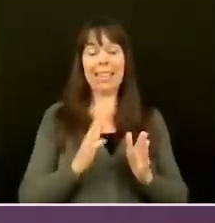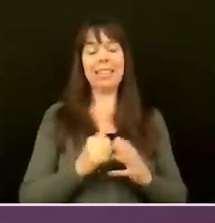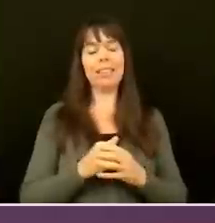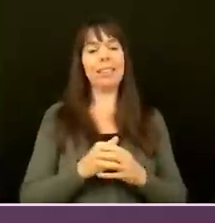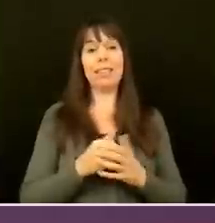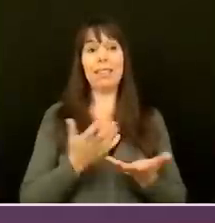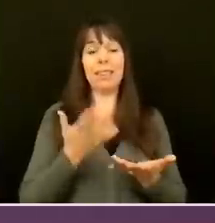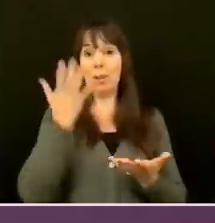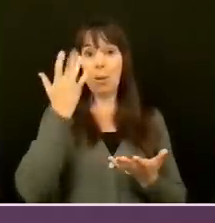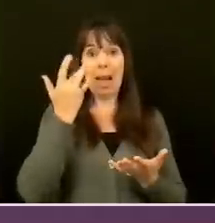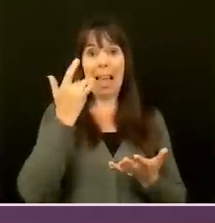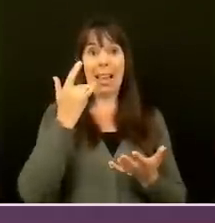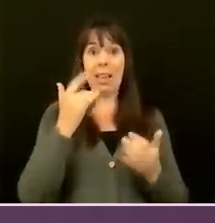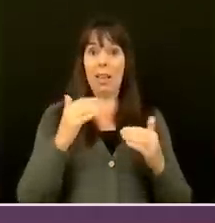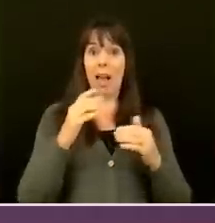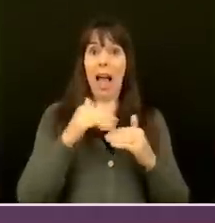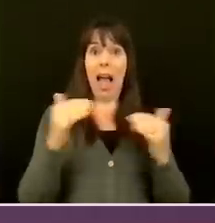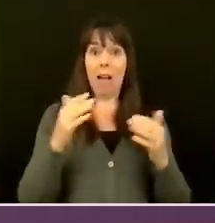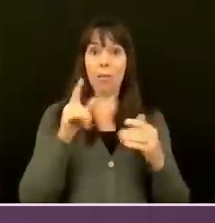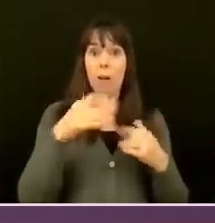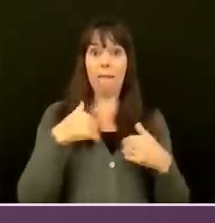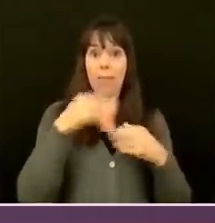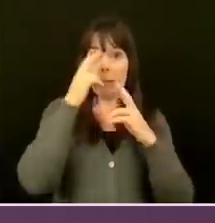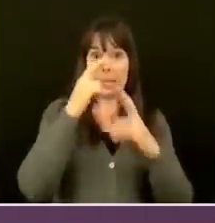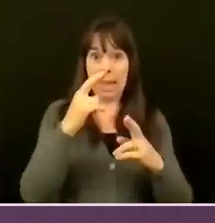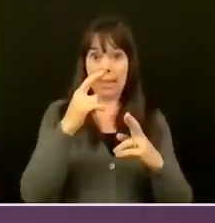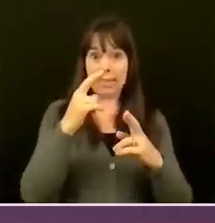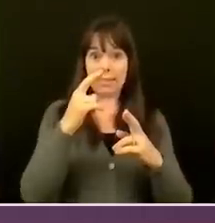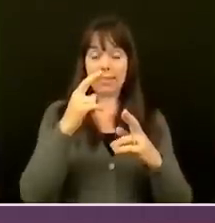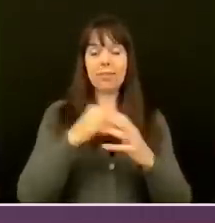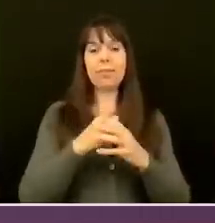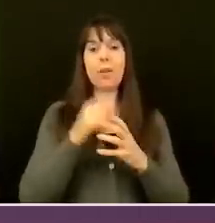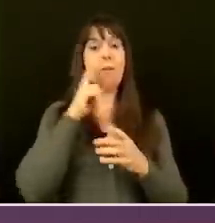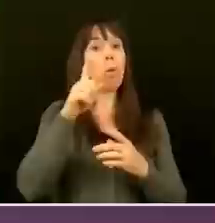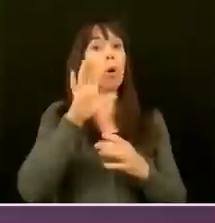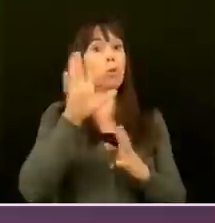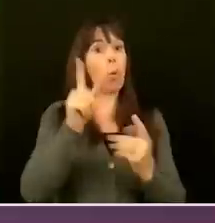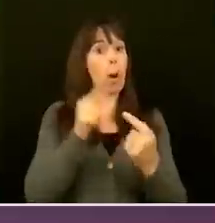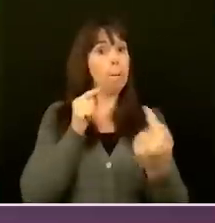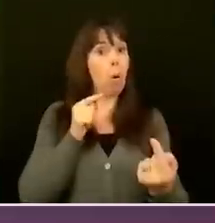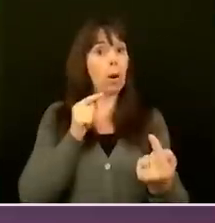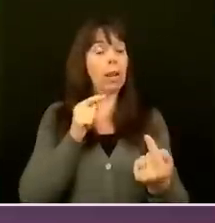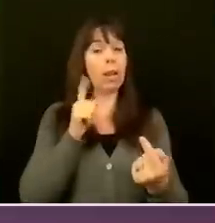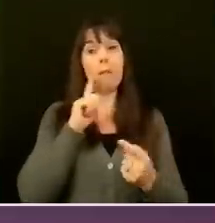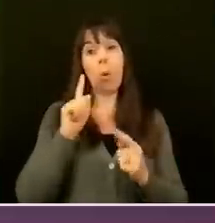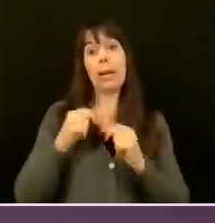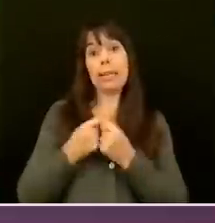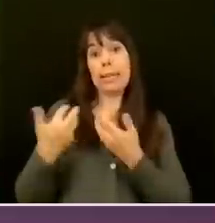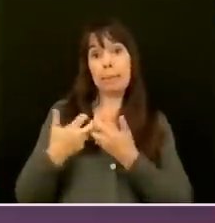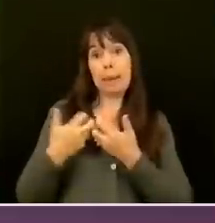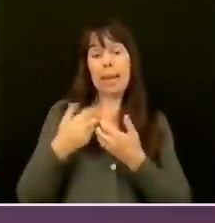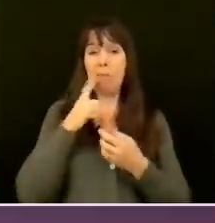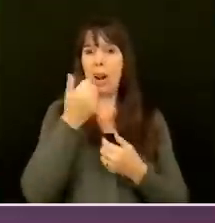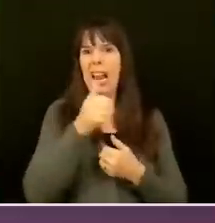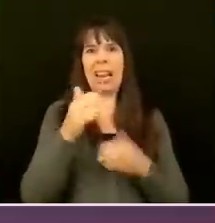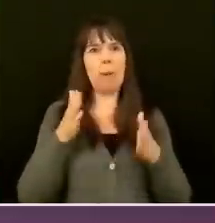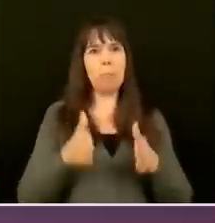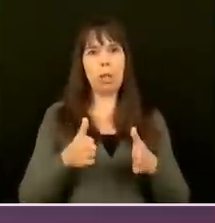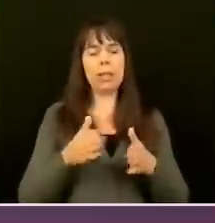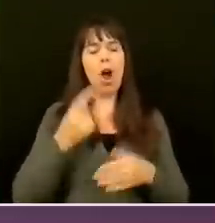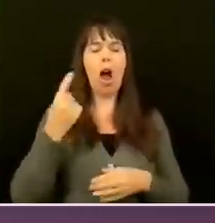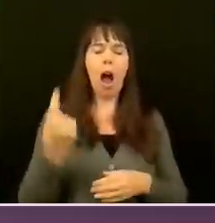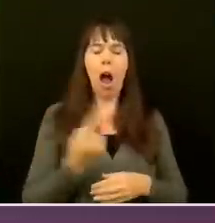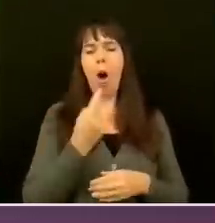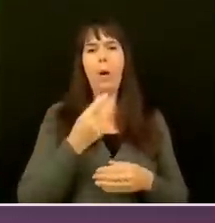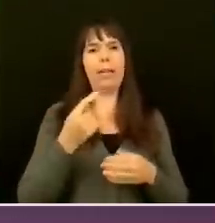because a level of respect that you have for an opponent, for a teammate, for a person, is always